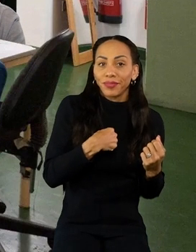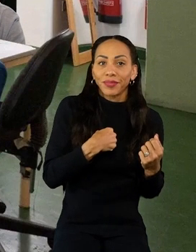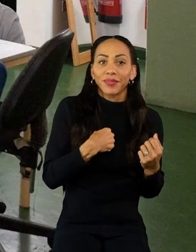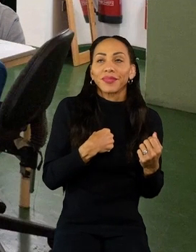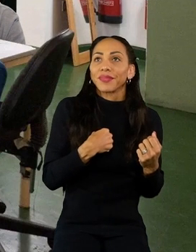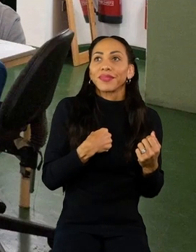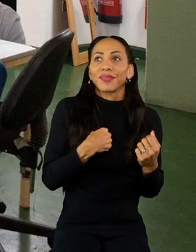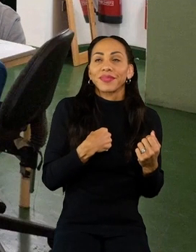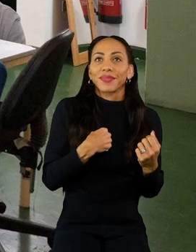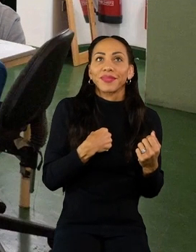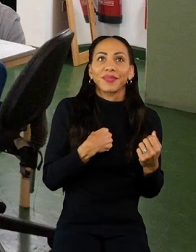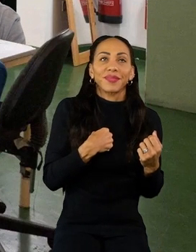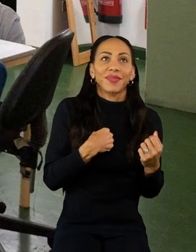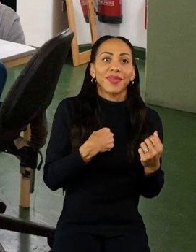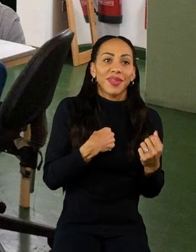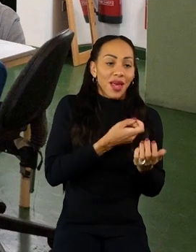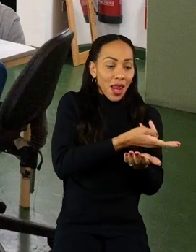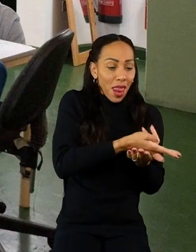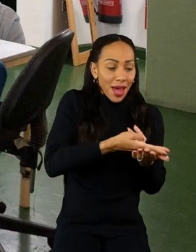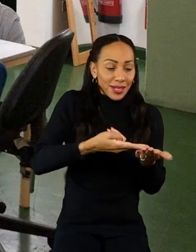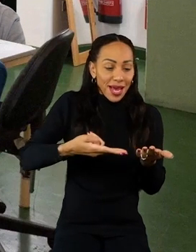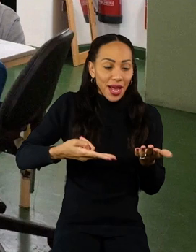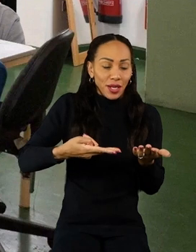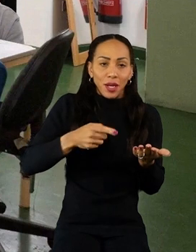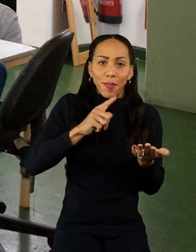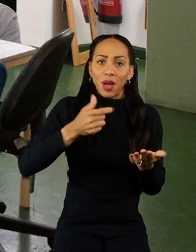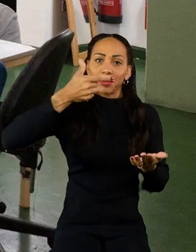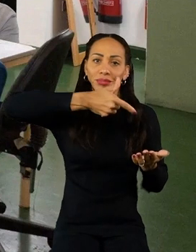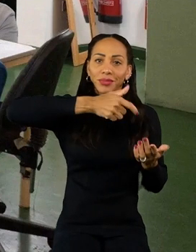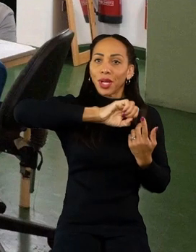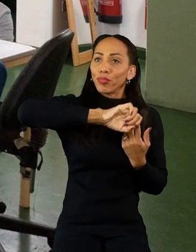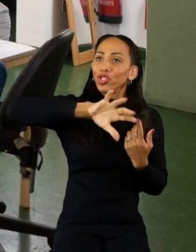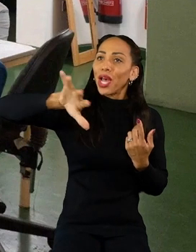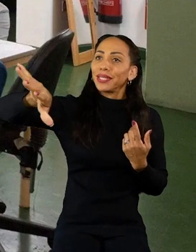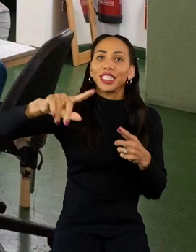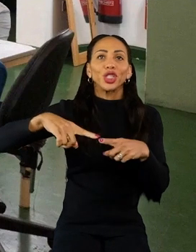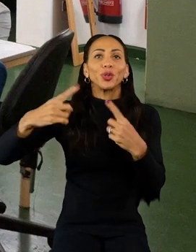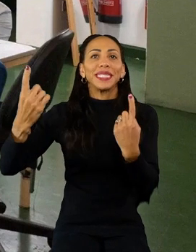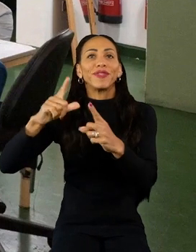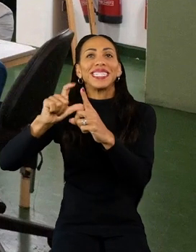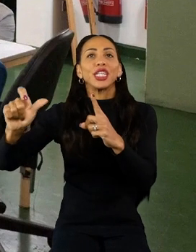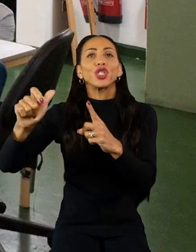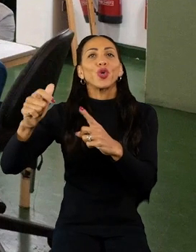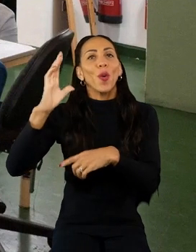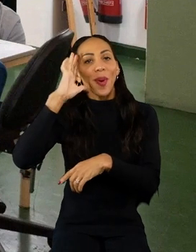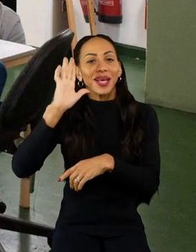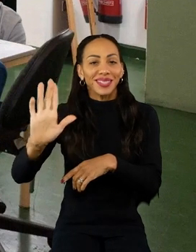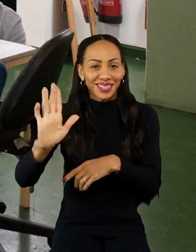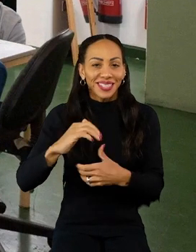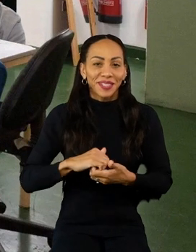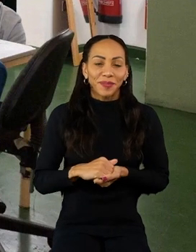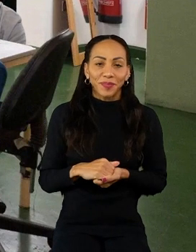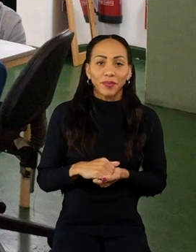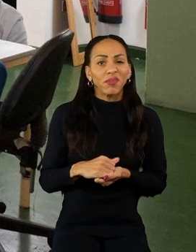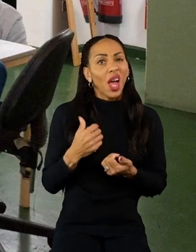or a person, a gallery visitor who's lying on a bed, is projected on another bed, and then a